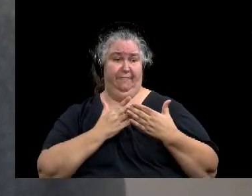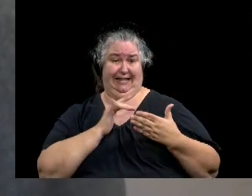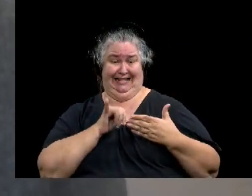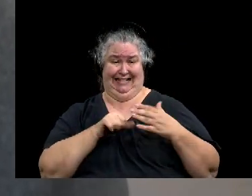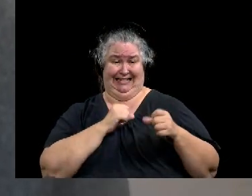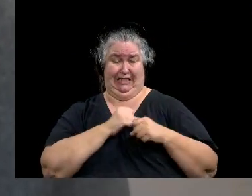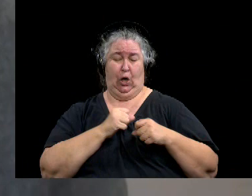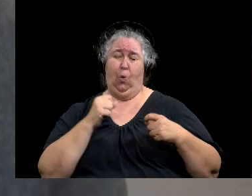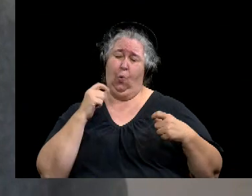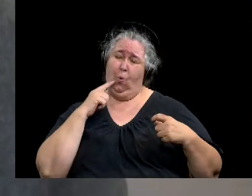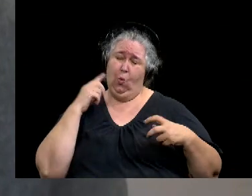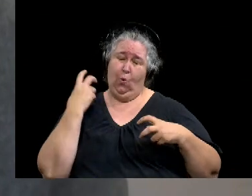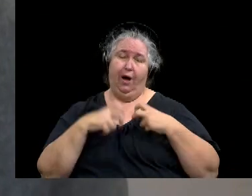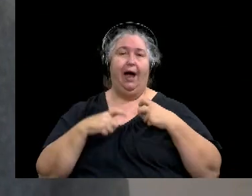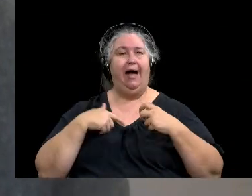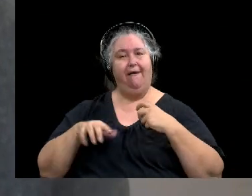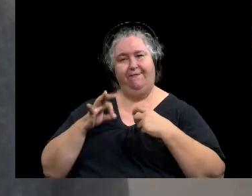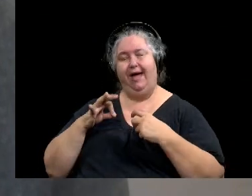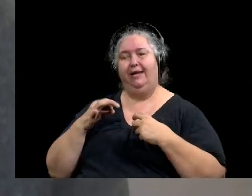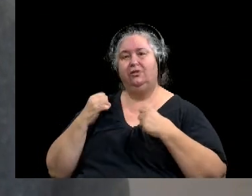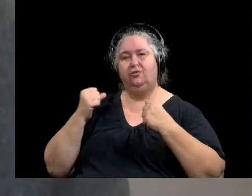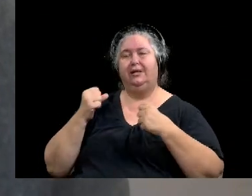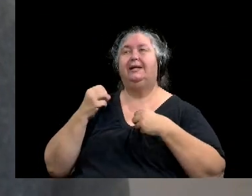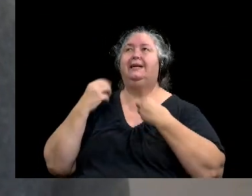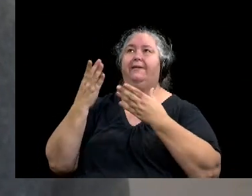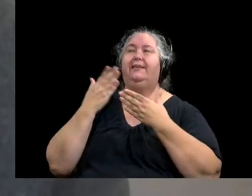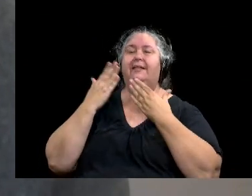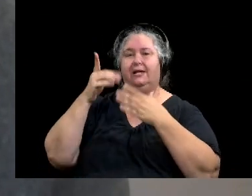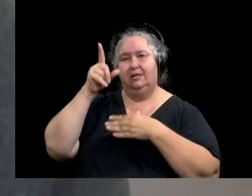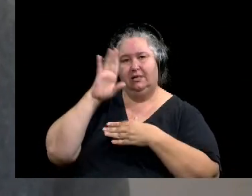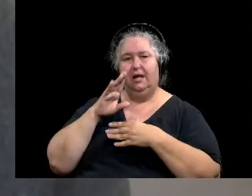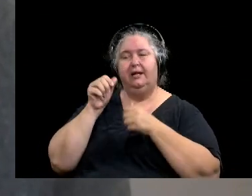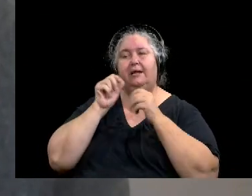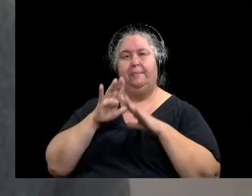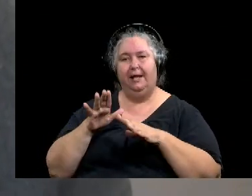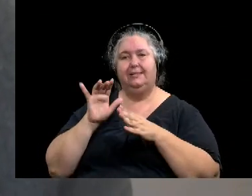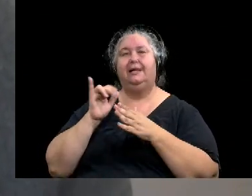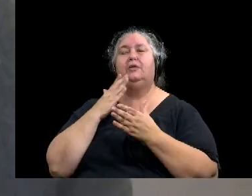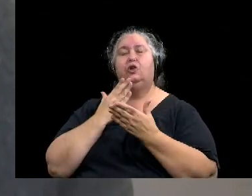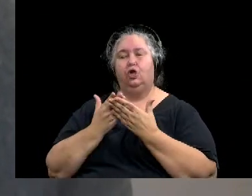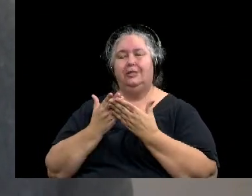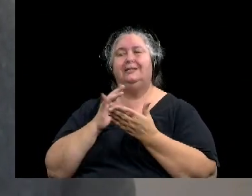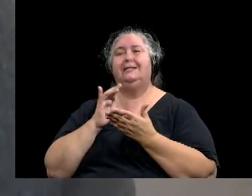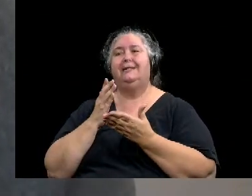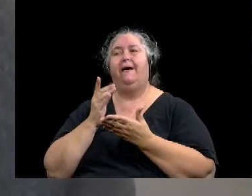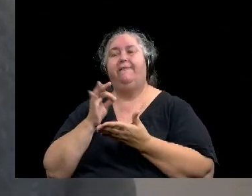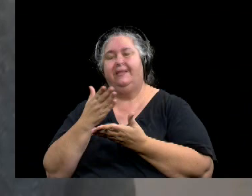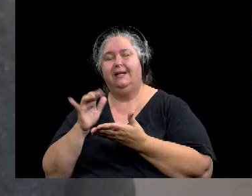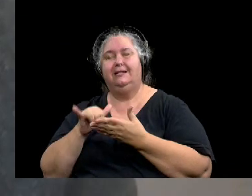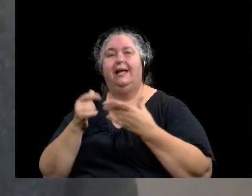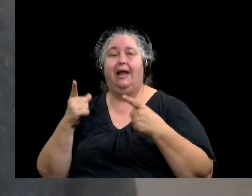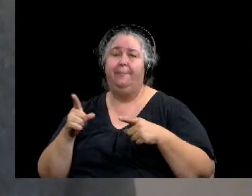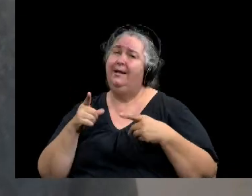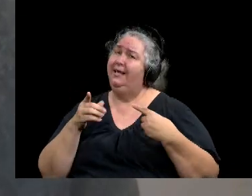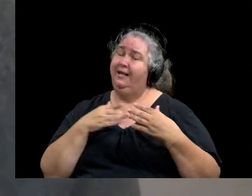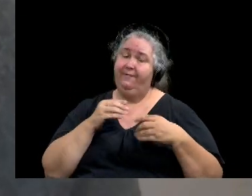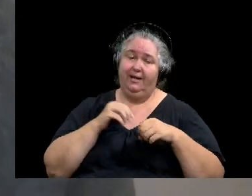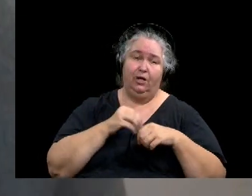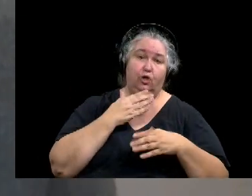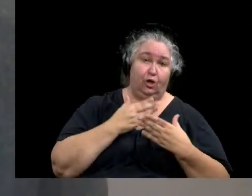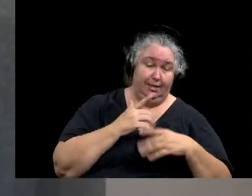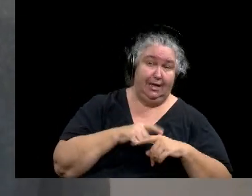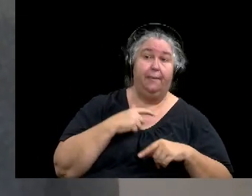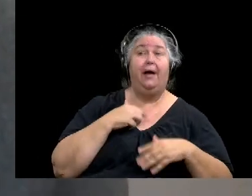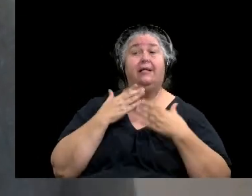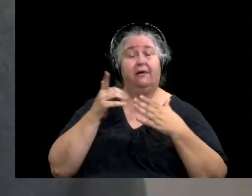I've found strength in giving thanks to God for the blessings and the goodness that does exist, even in good times. For me, I'm thankful